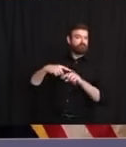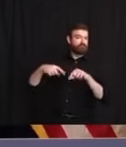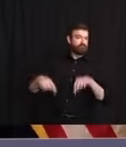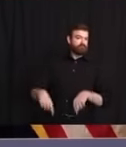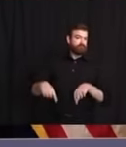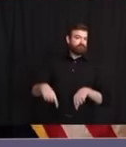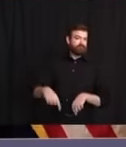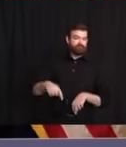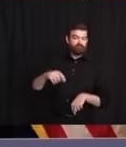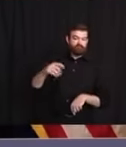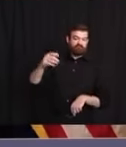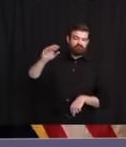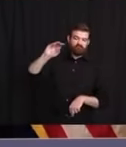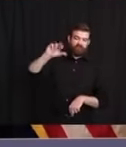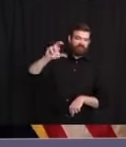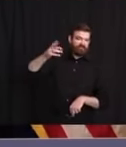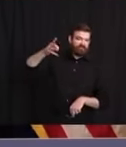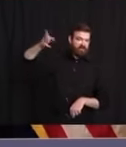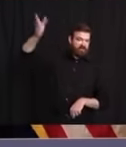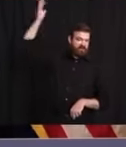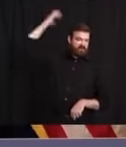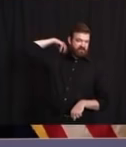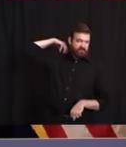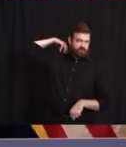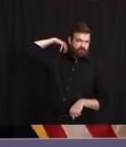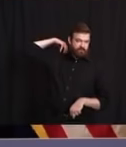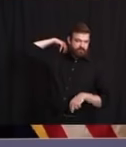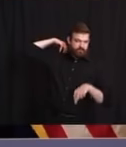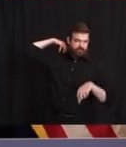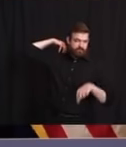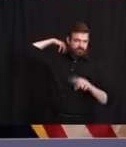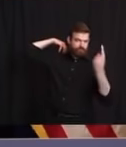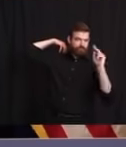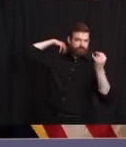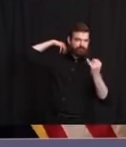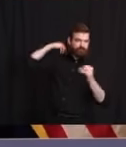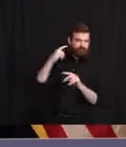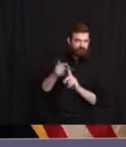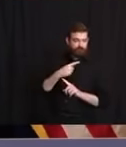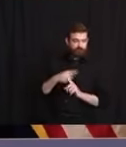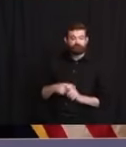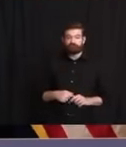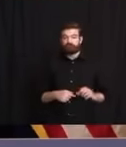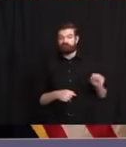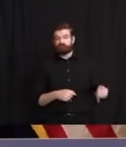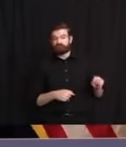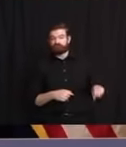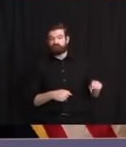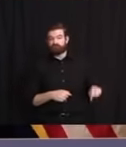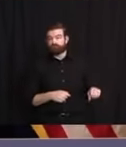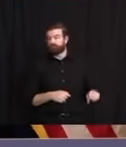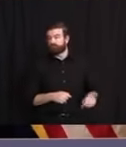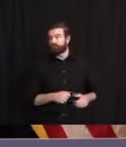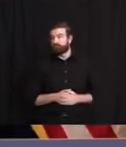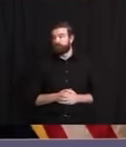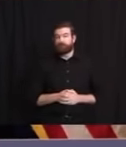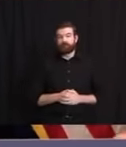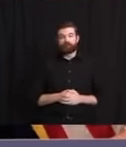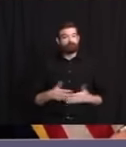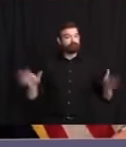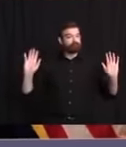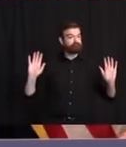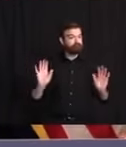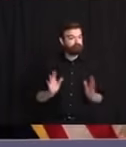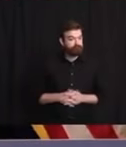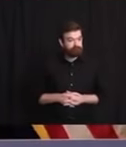Okay, thank you. First positive. That's it. Okay. So thank you.